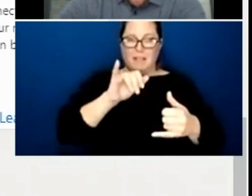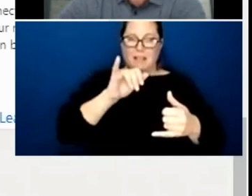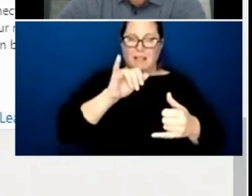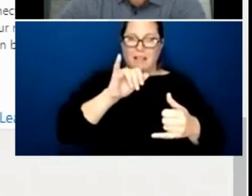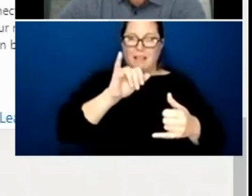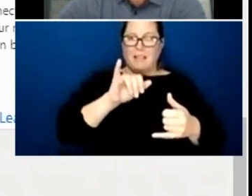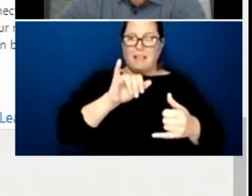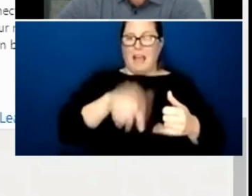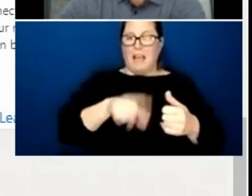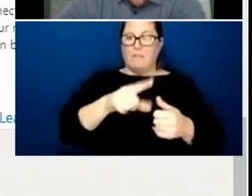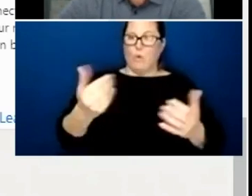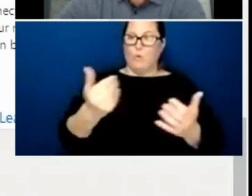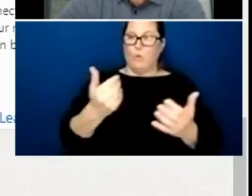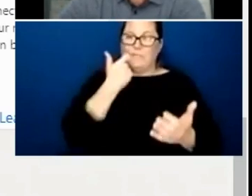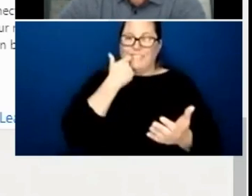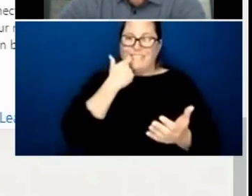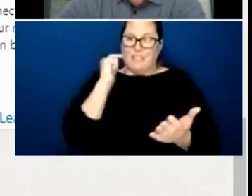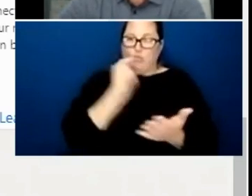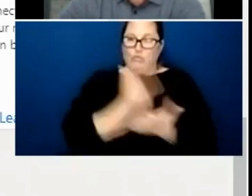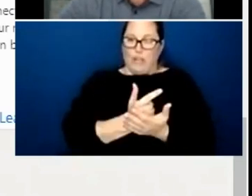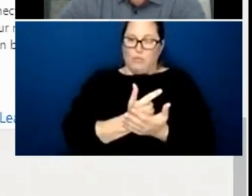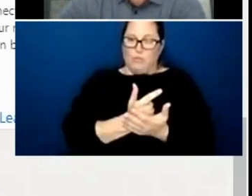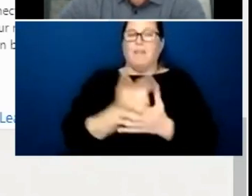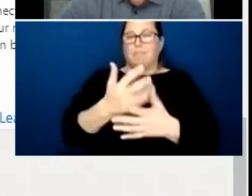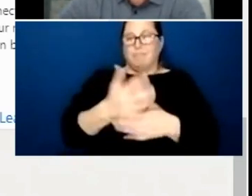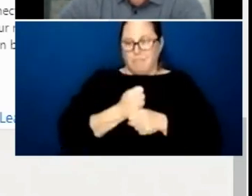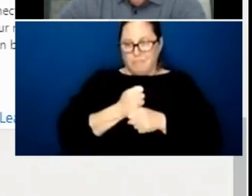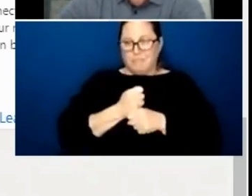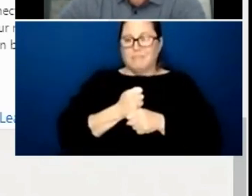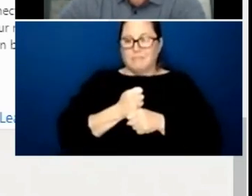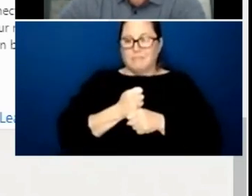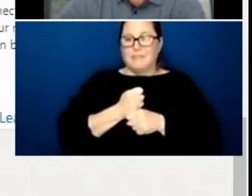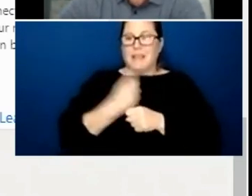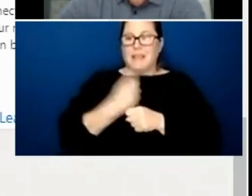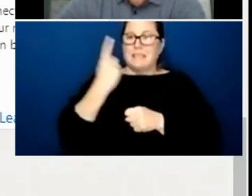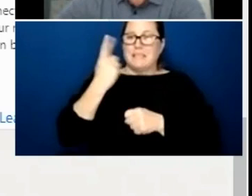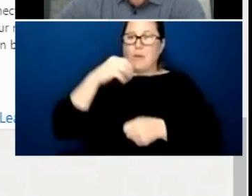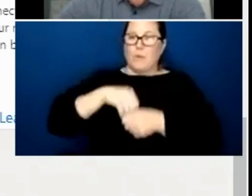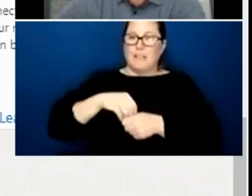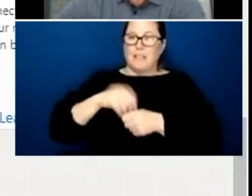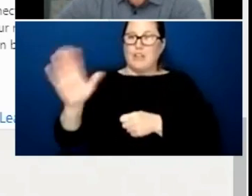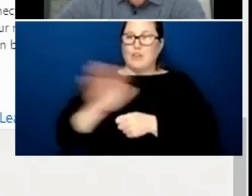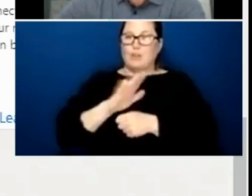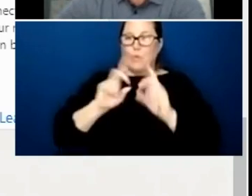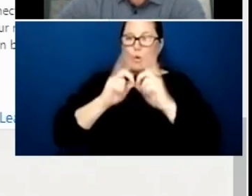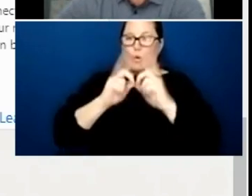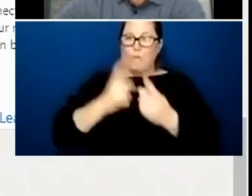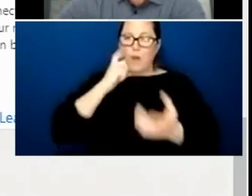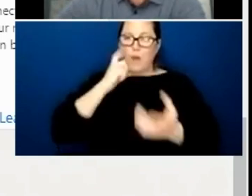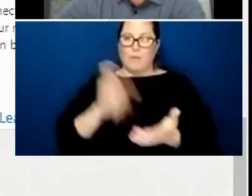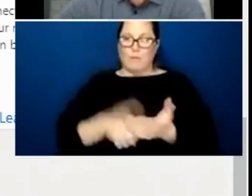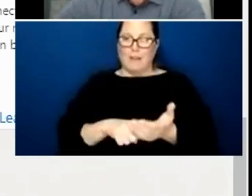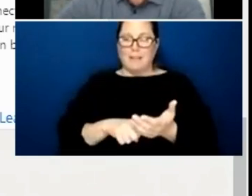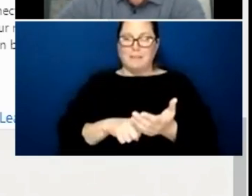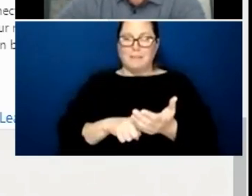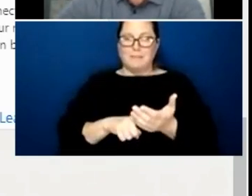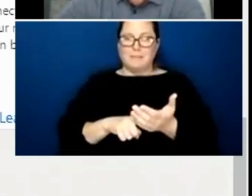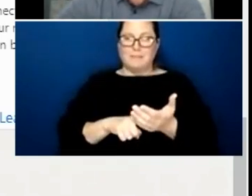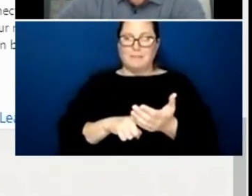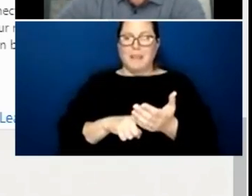grads. And you basically are recognized by somebody in your department. Mine was my manager at the time, and they